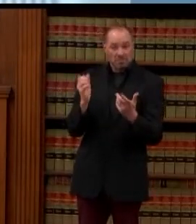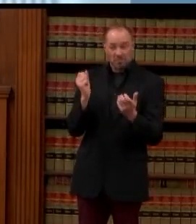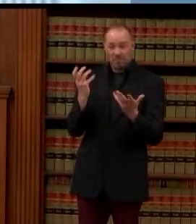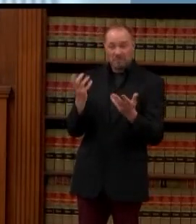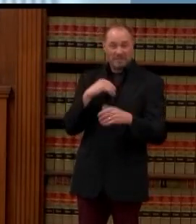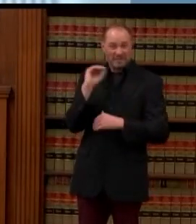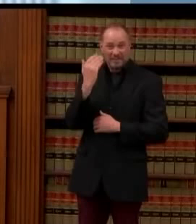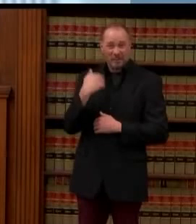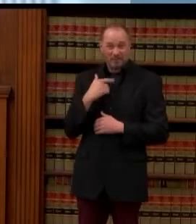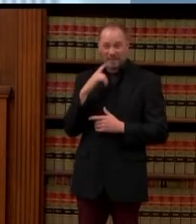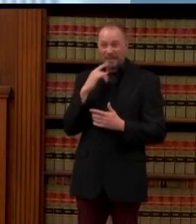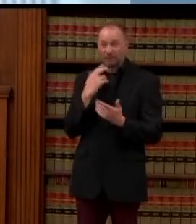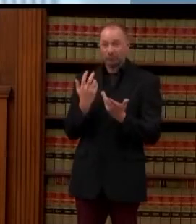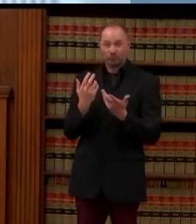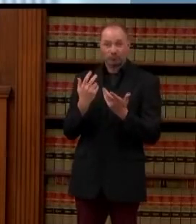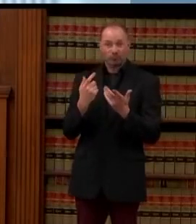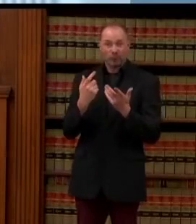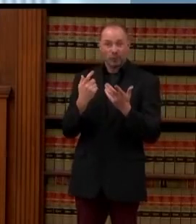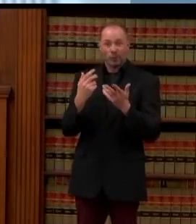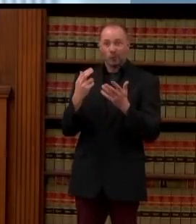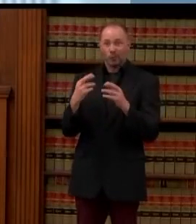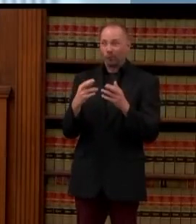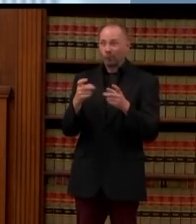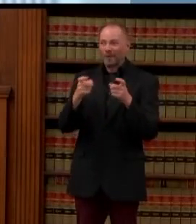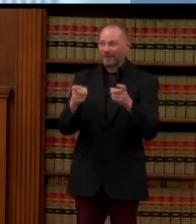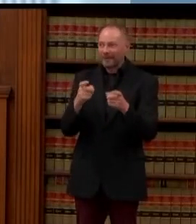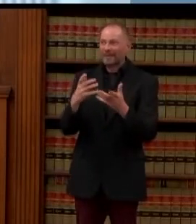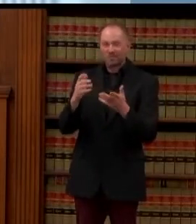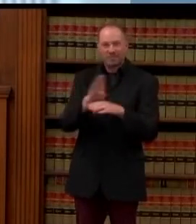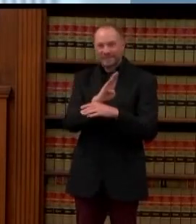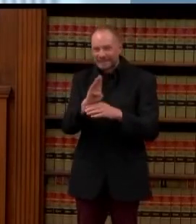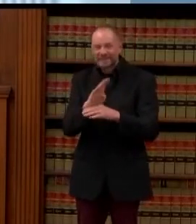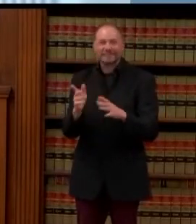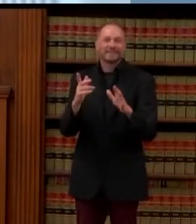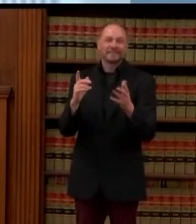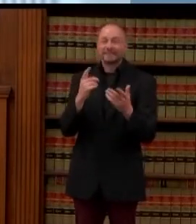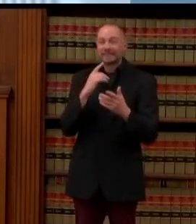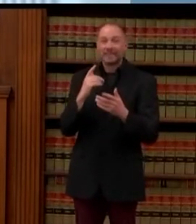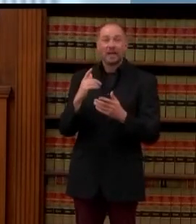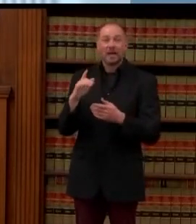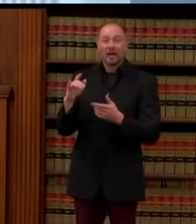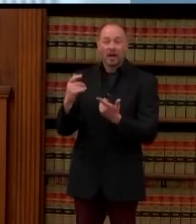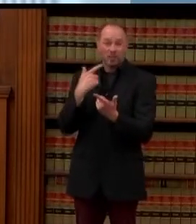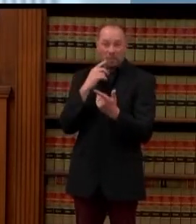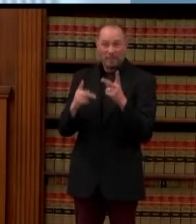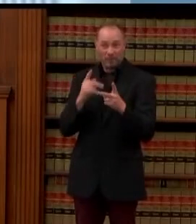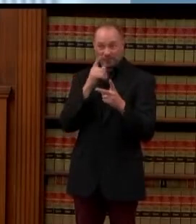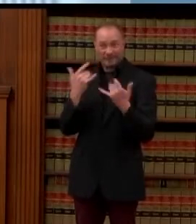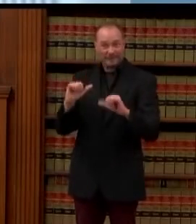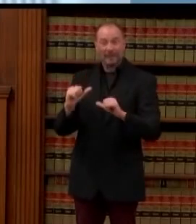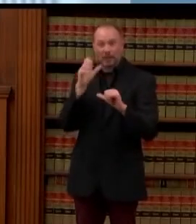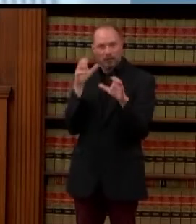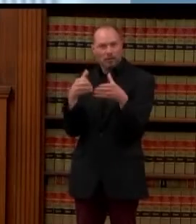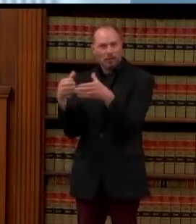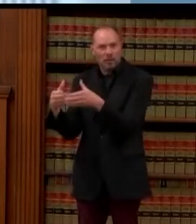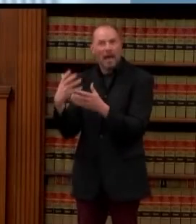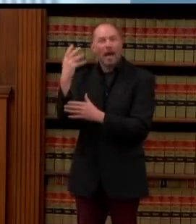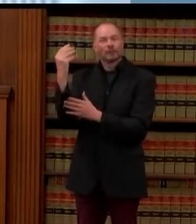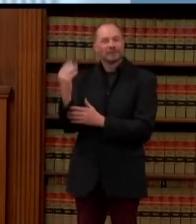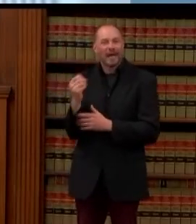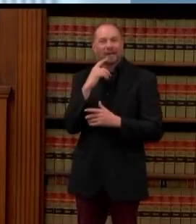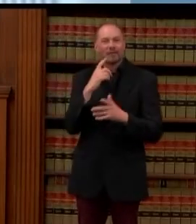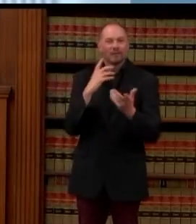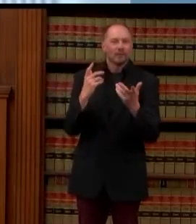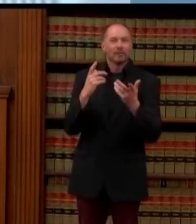problem. It's people getting together in social settings in unregulated spaces. But it will be our